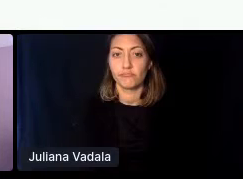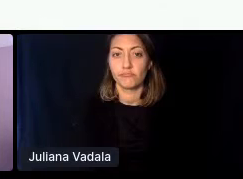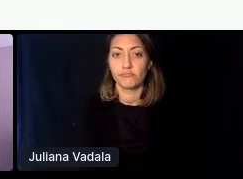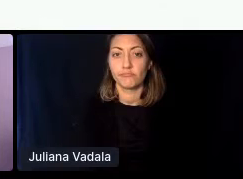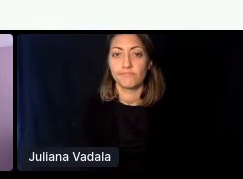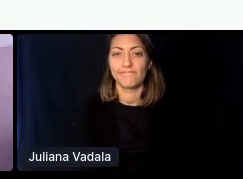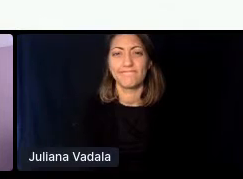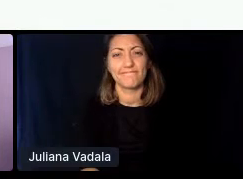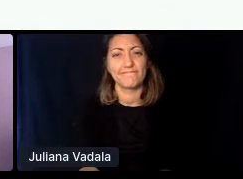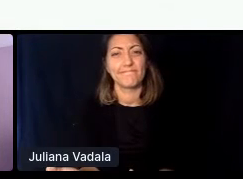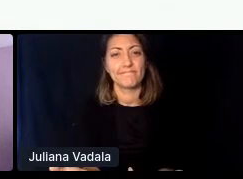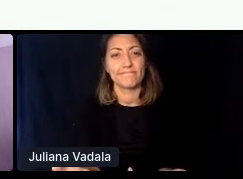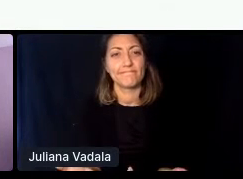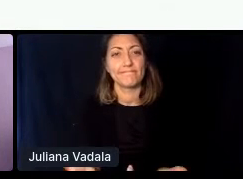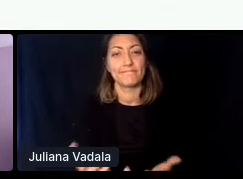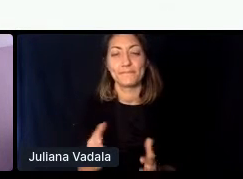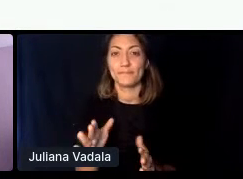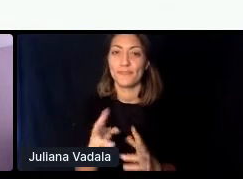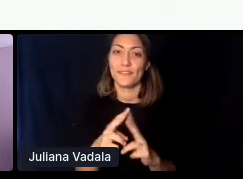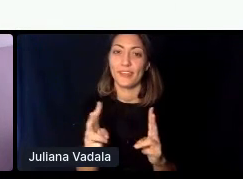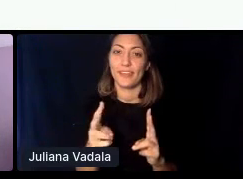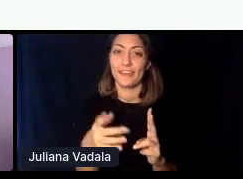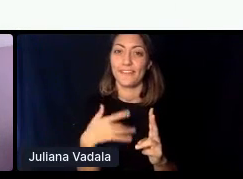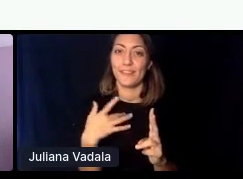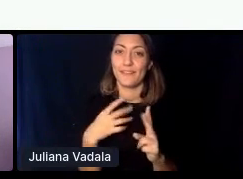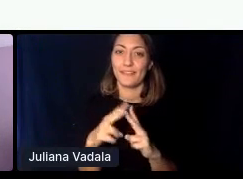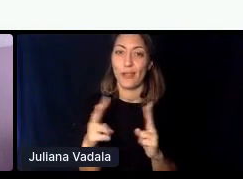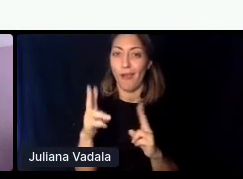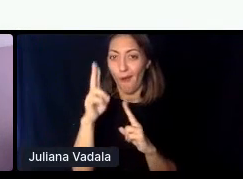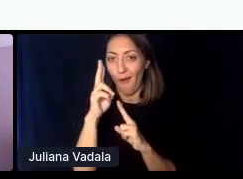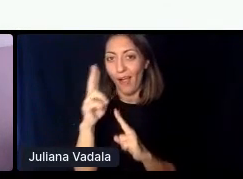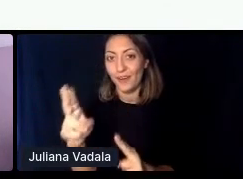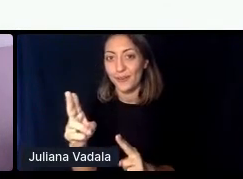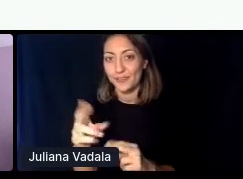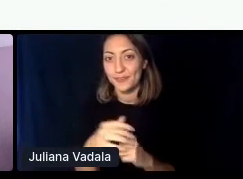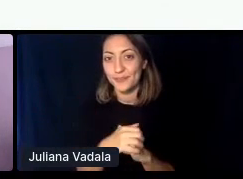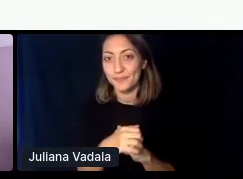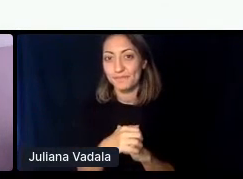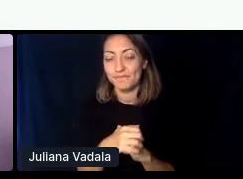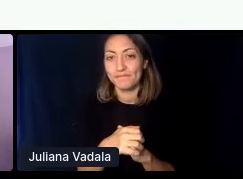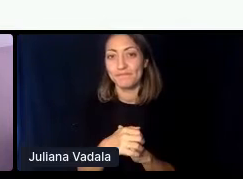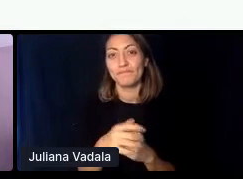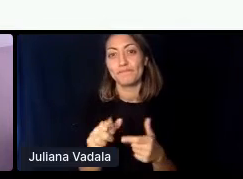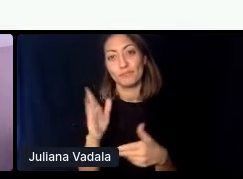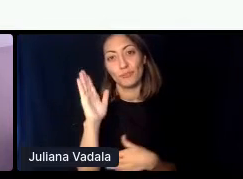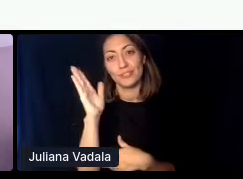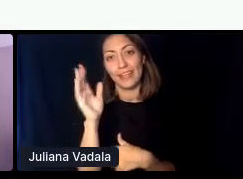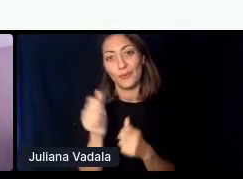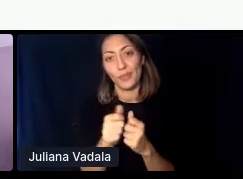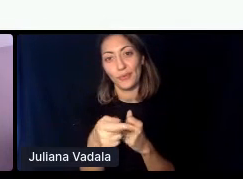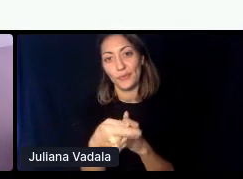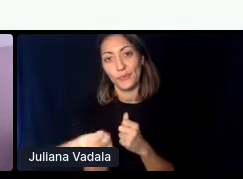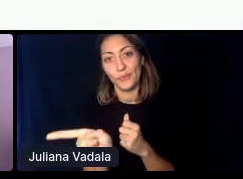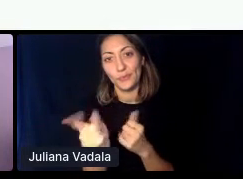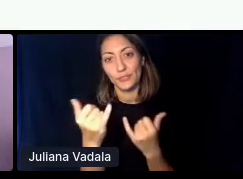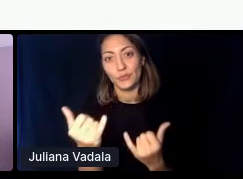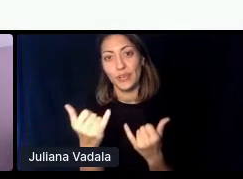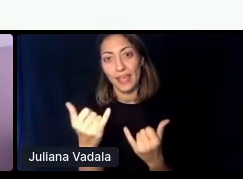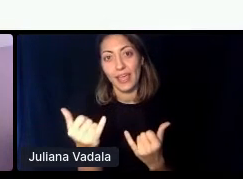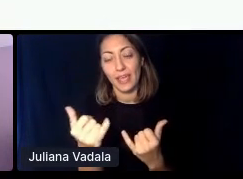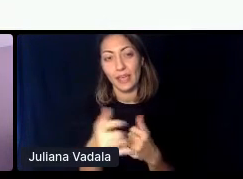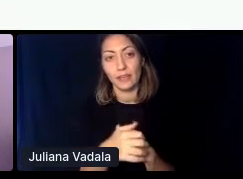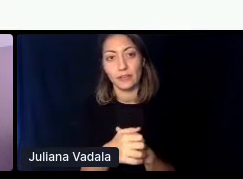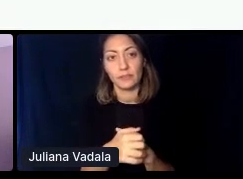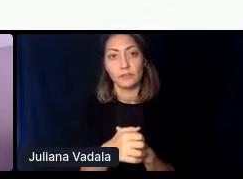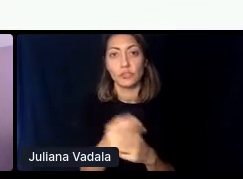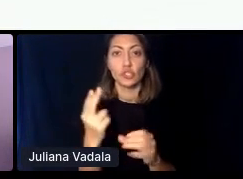I'm really honored to be here with you today and to acknowledge your tireless work for justice, making sure that our elected officials know